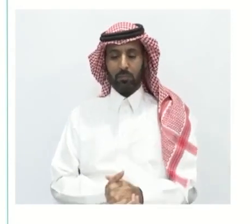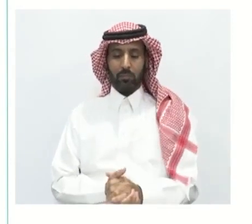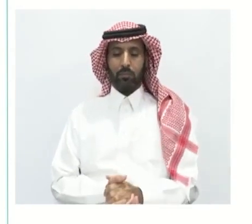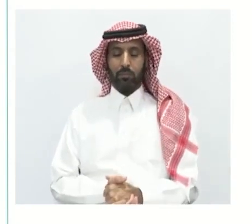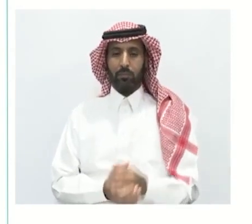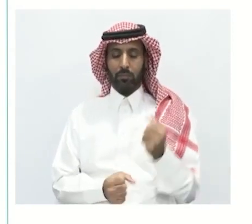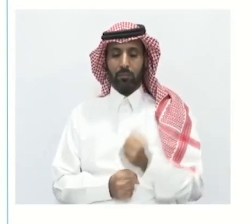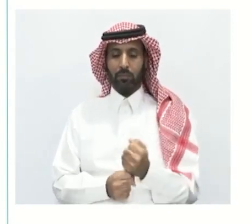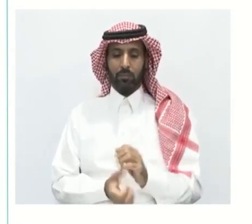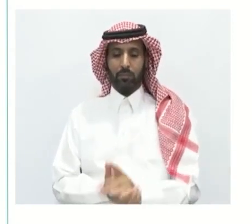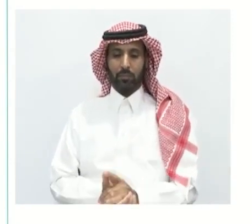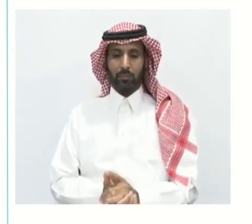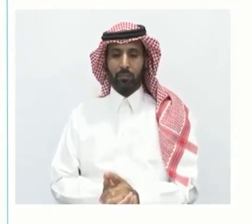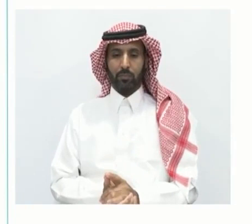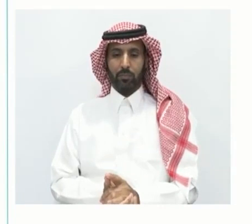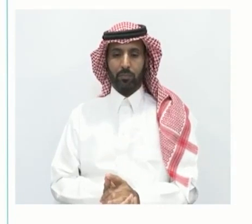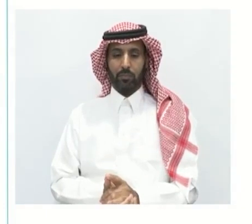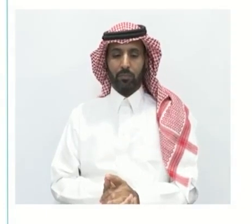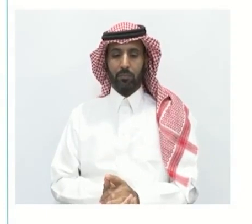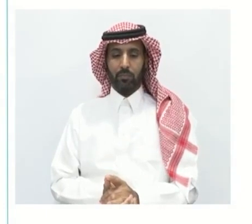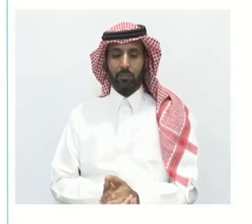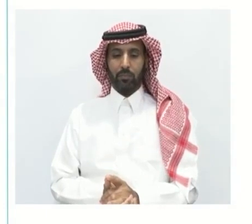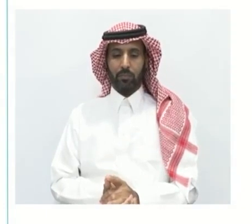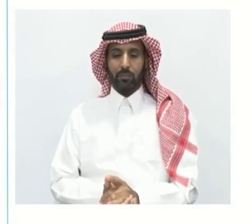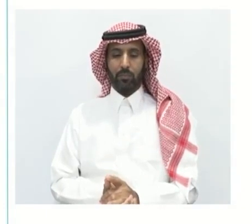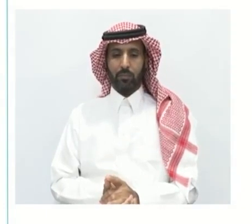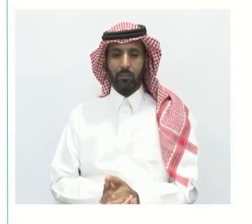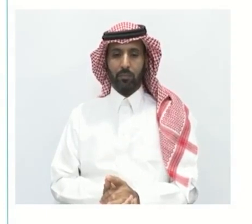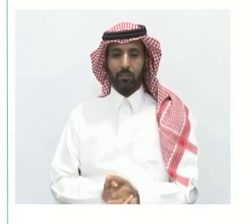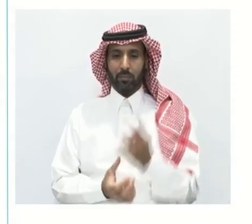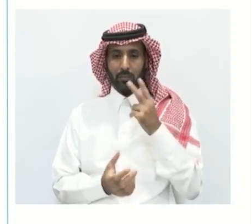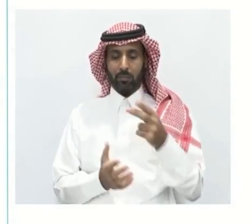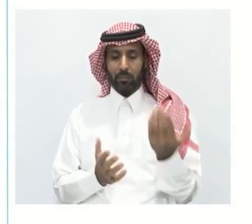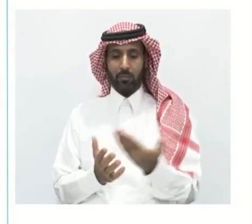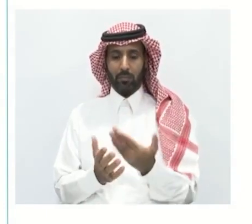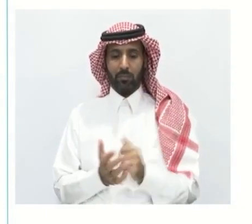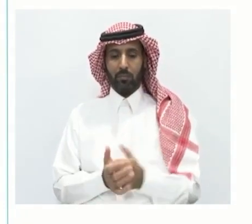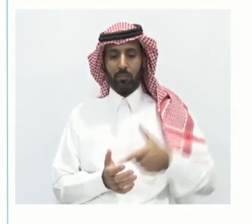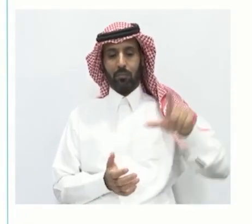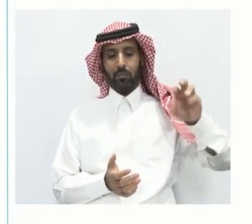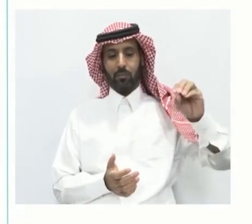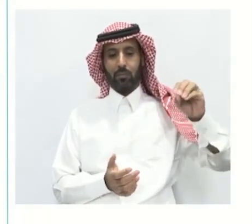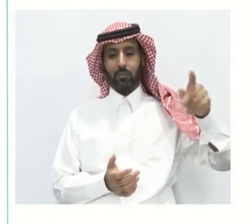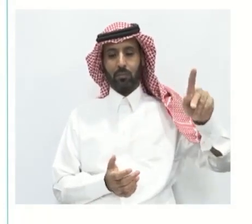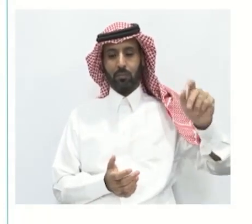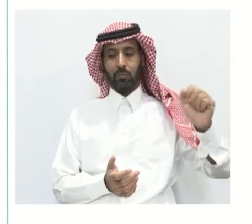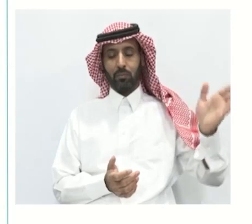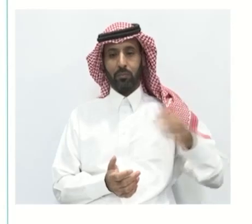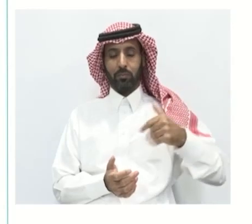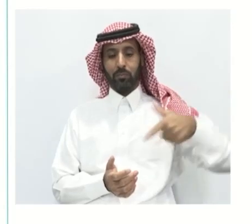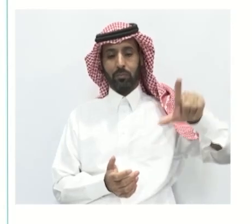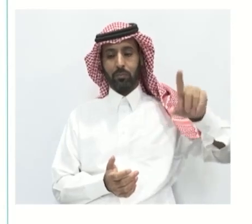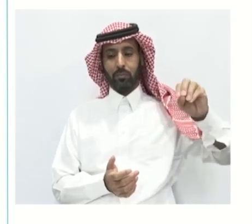irregular verbs? I will give you some examples here, as it's read here, look and looked,